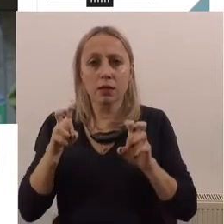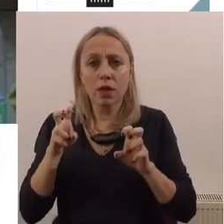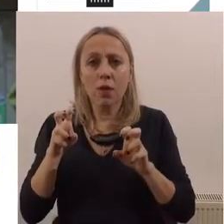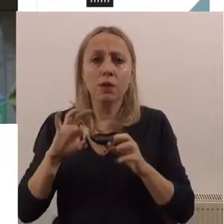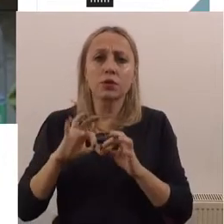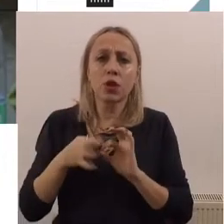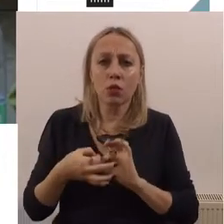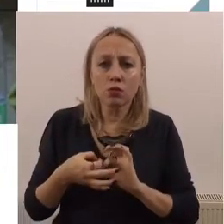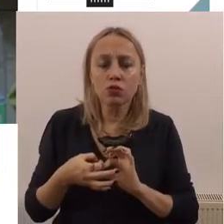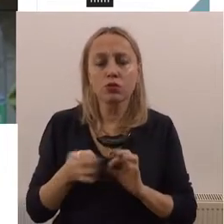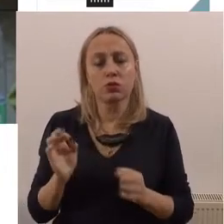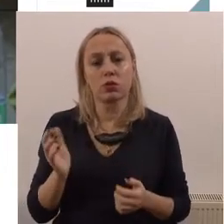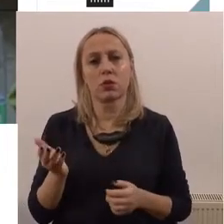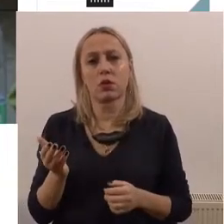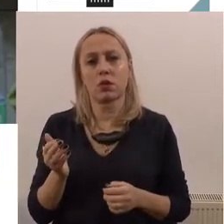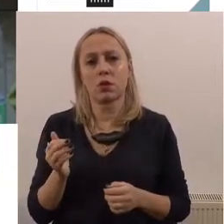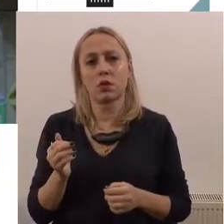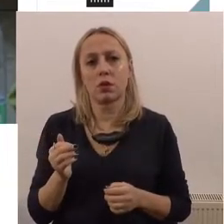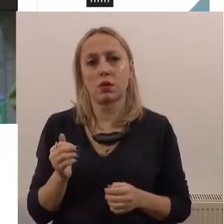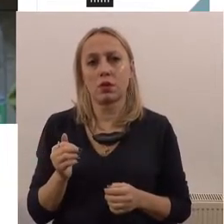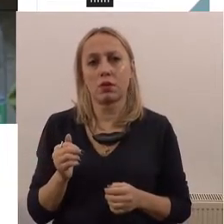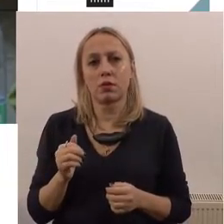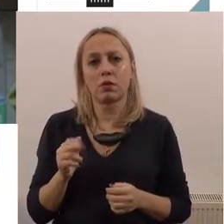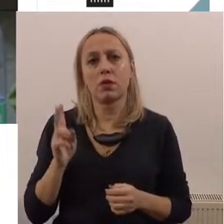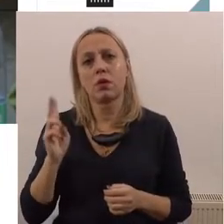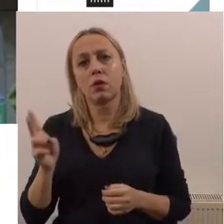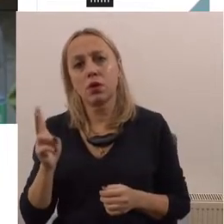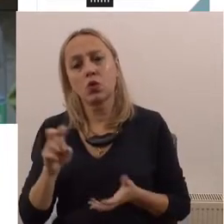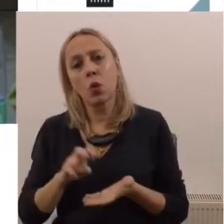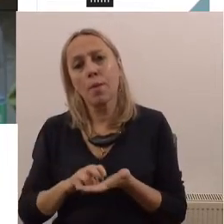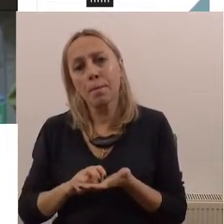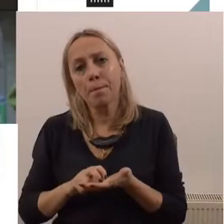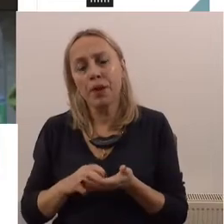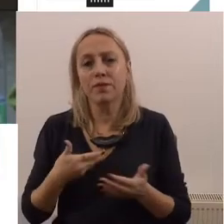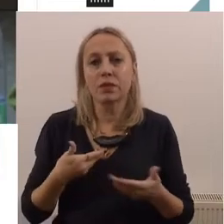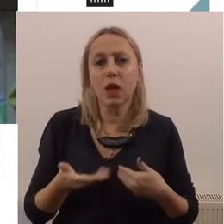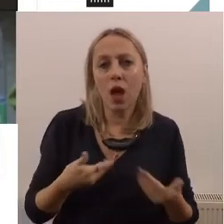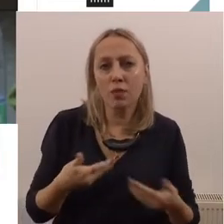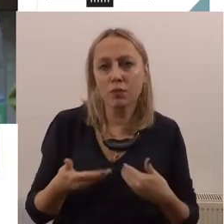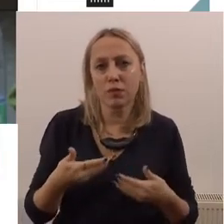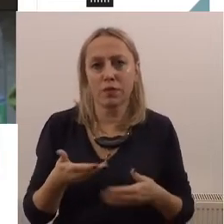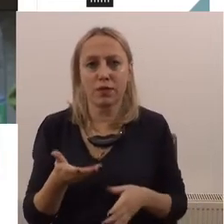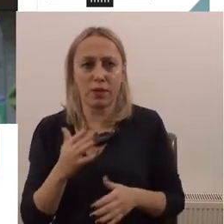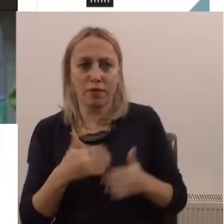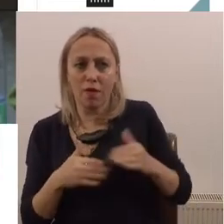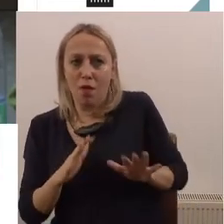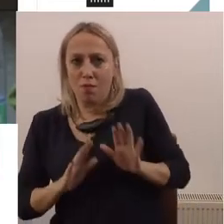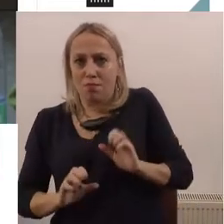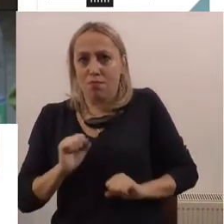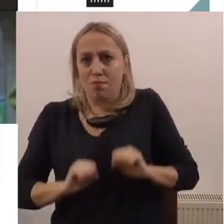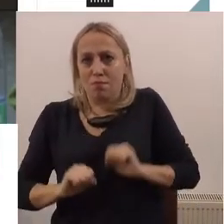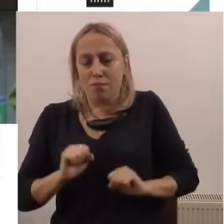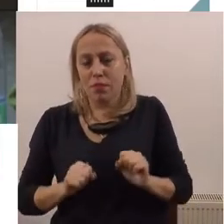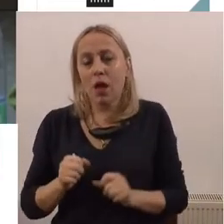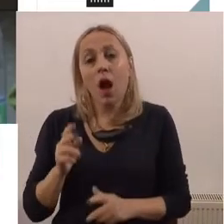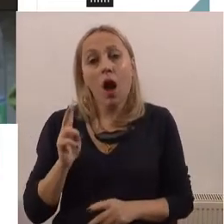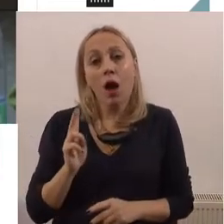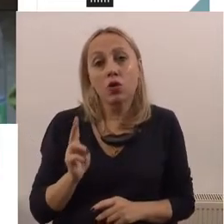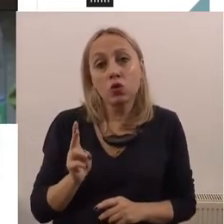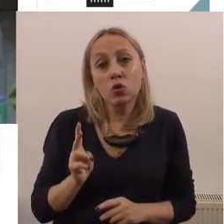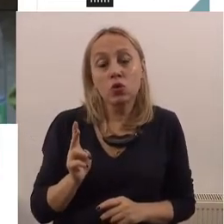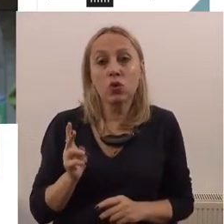would not feel uncomfortable. So this is a very sensitive issue. Some members of the staff were afraid of